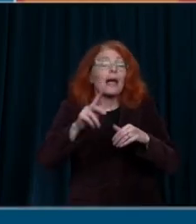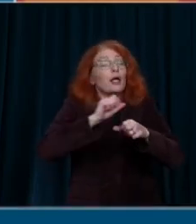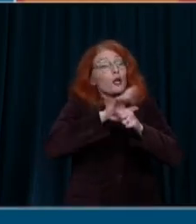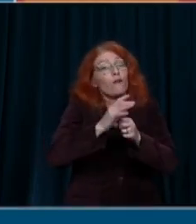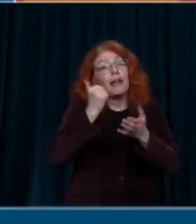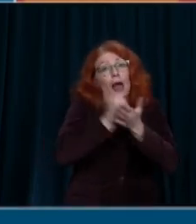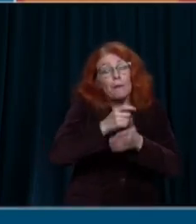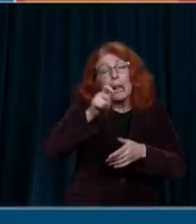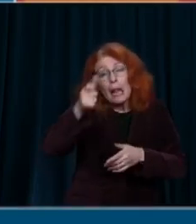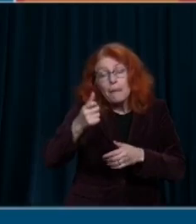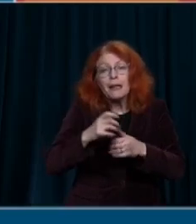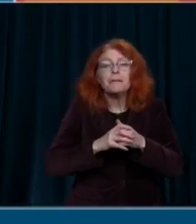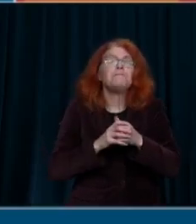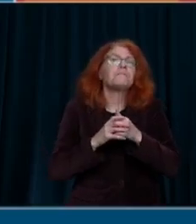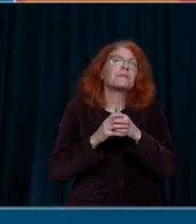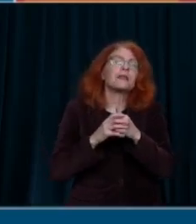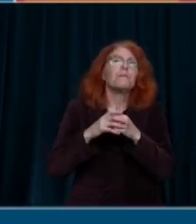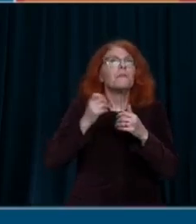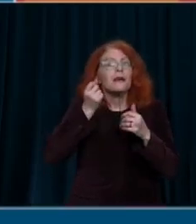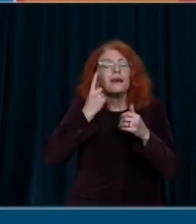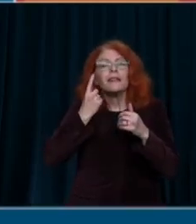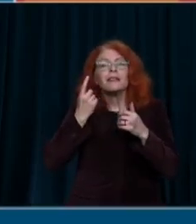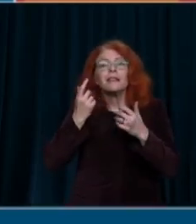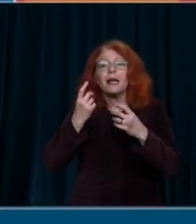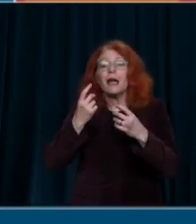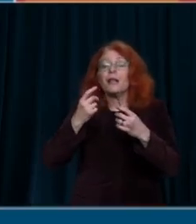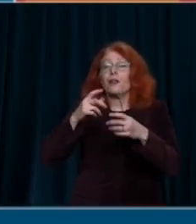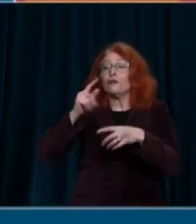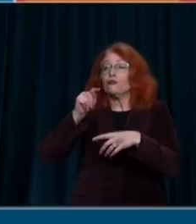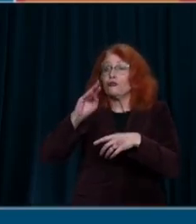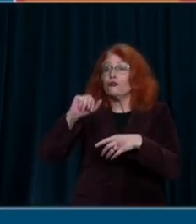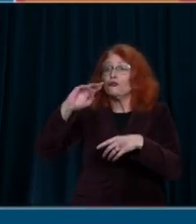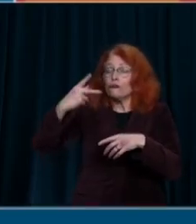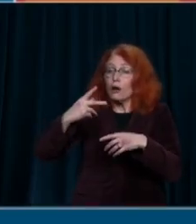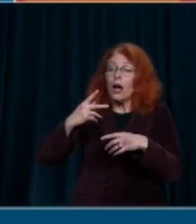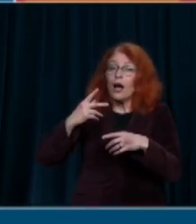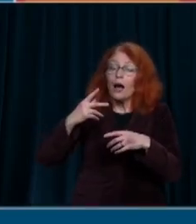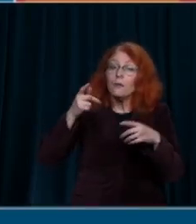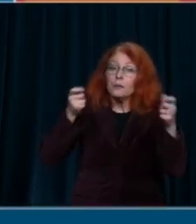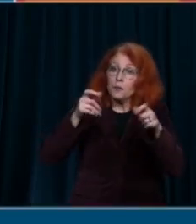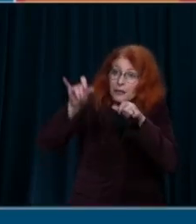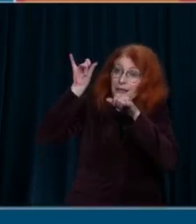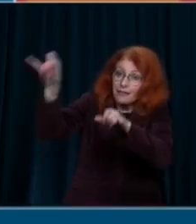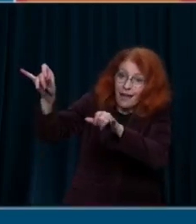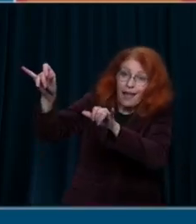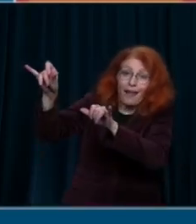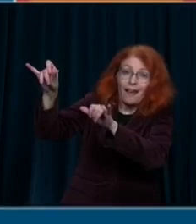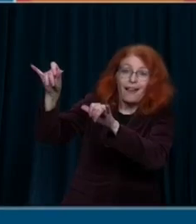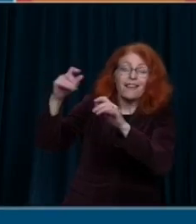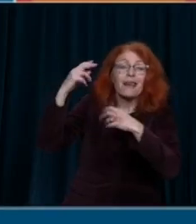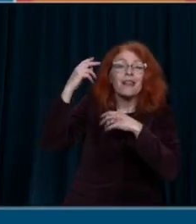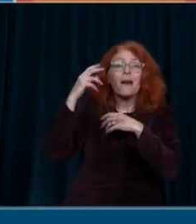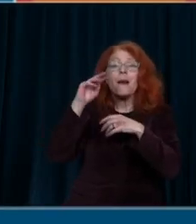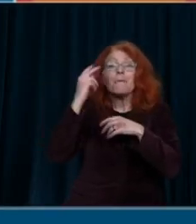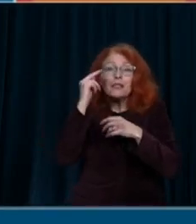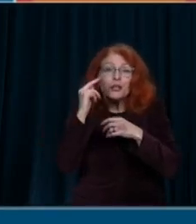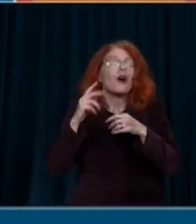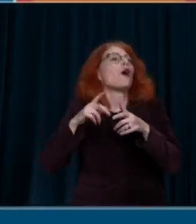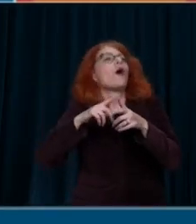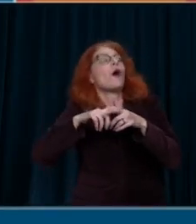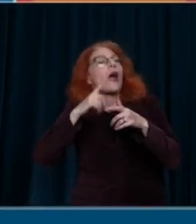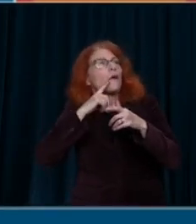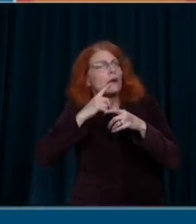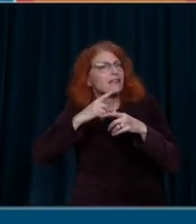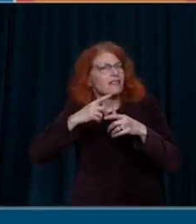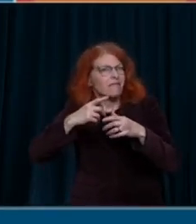little bit, but the policies of the Trump administration was remain in Mexico. So it was discouraged people coming